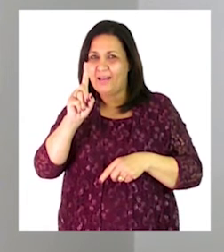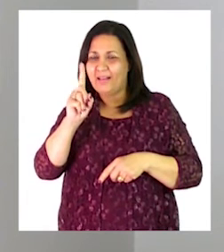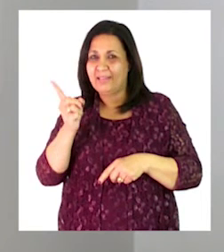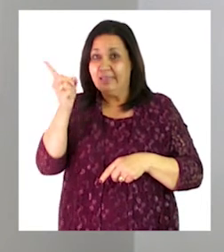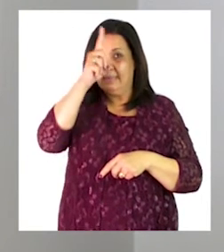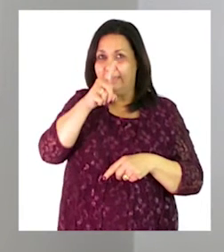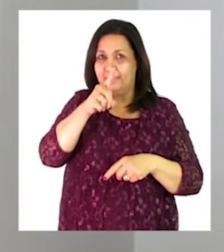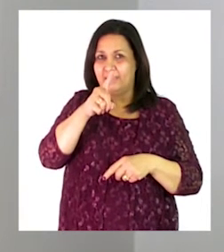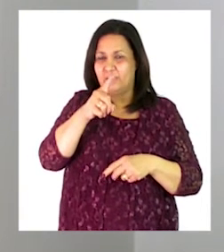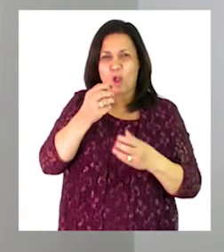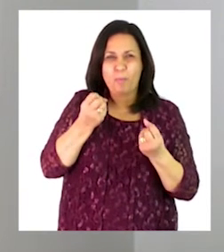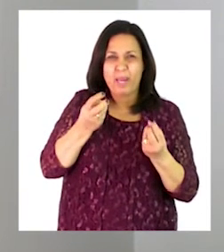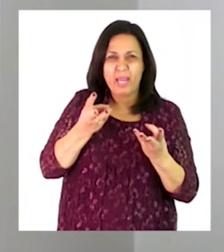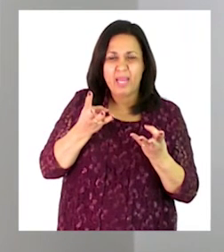backwards.